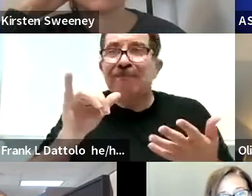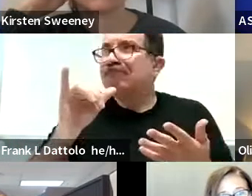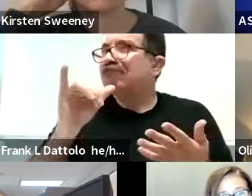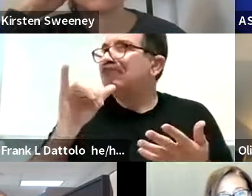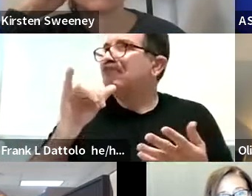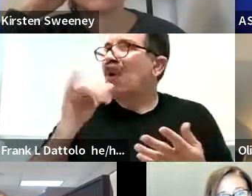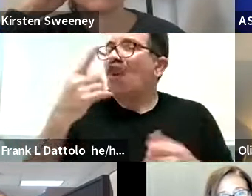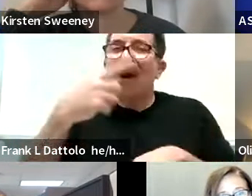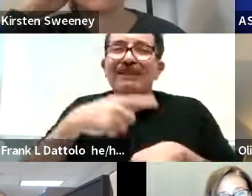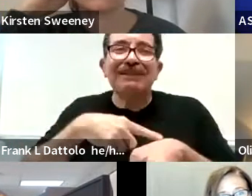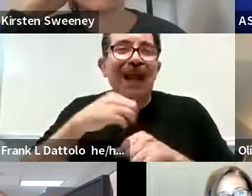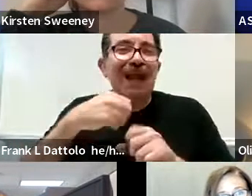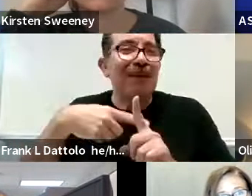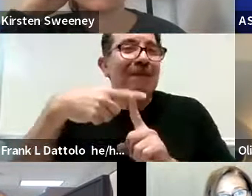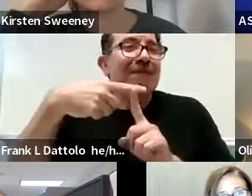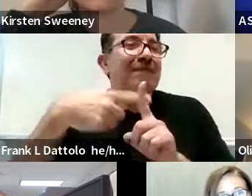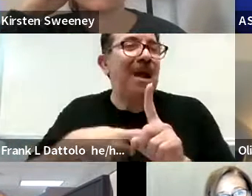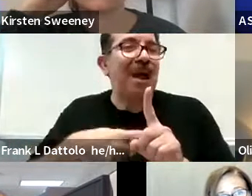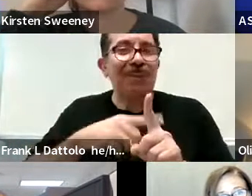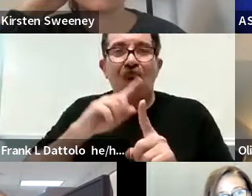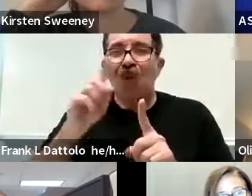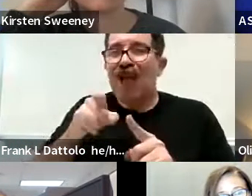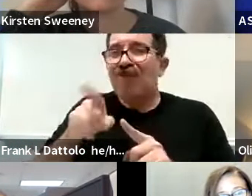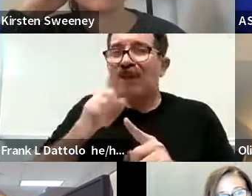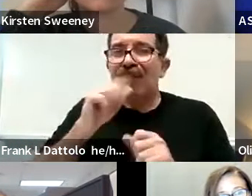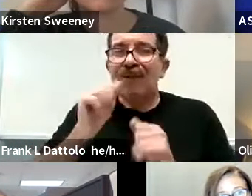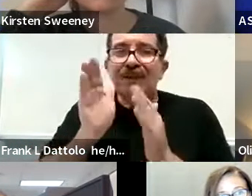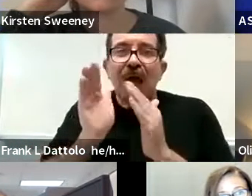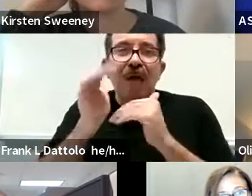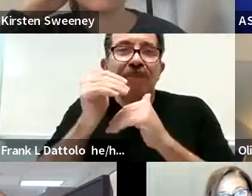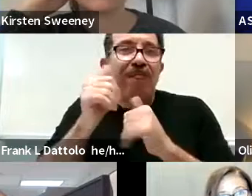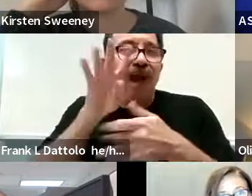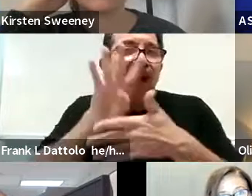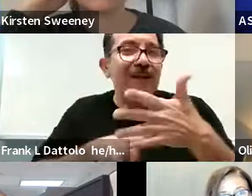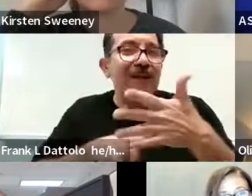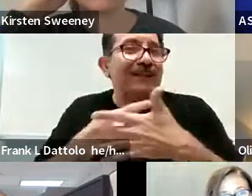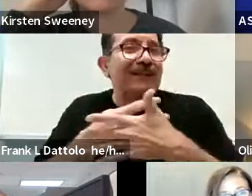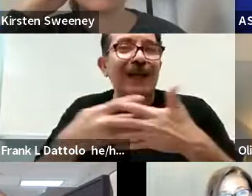me just come back to this. Imagine once a month,